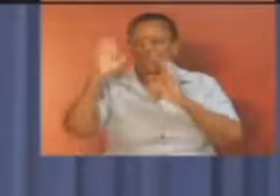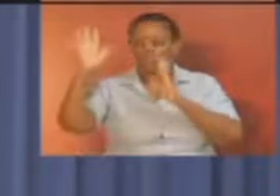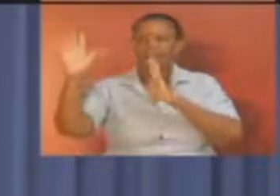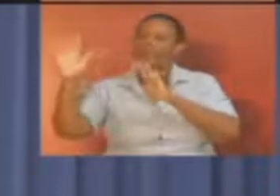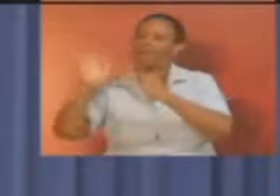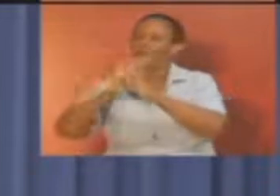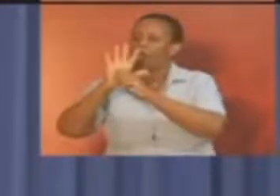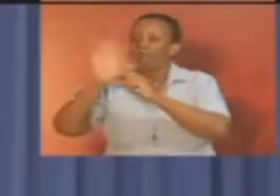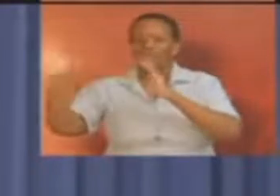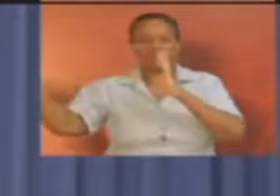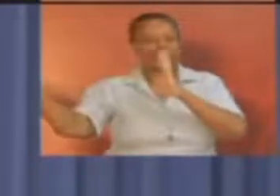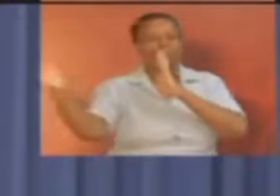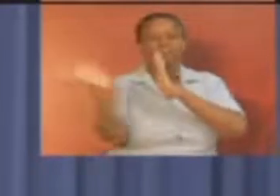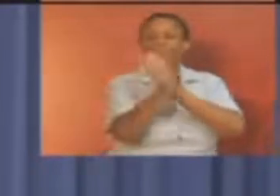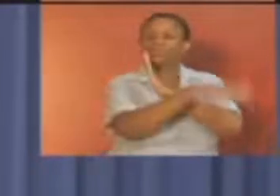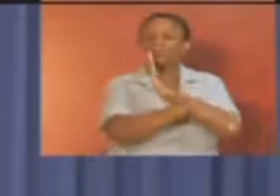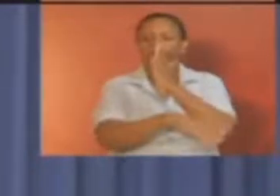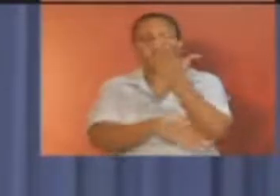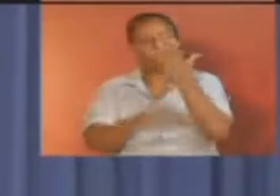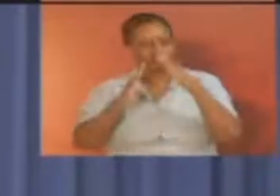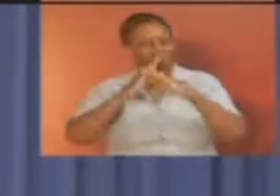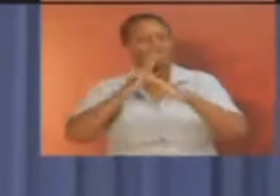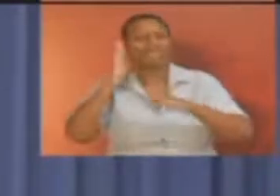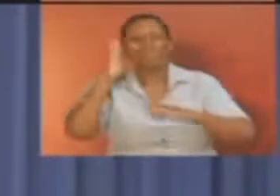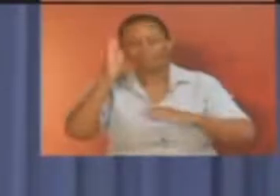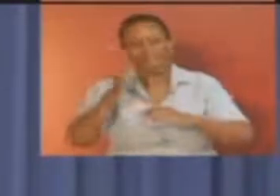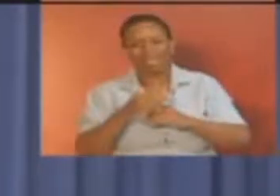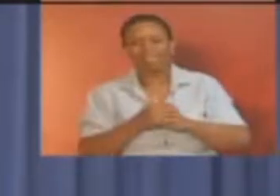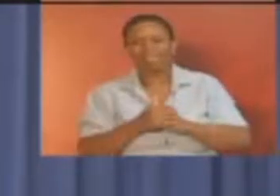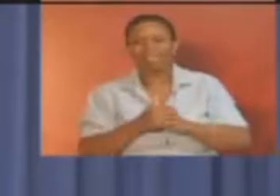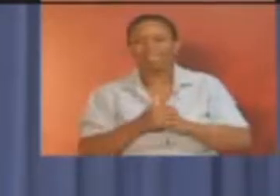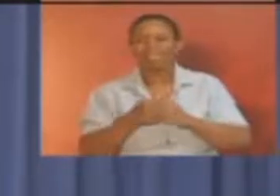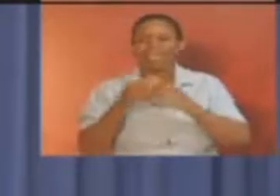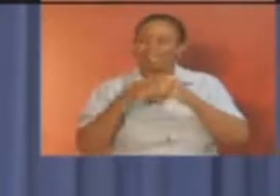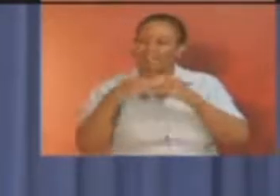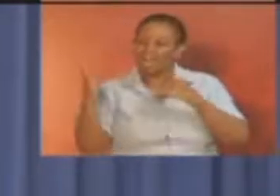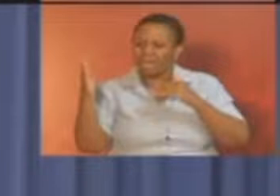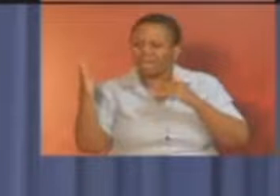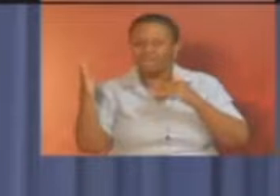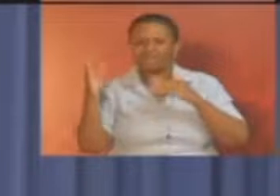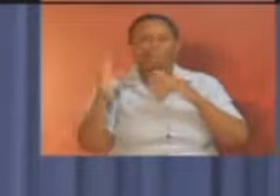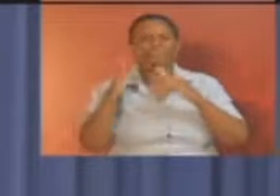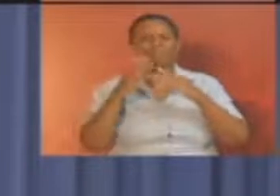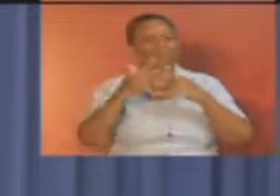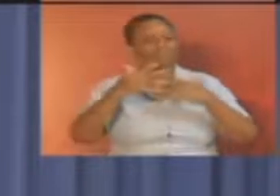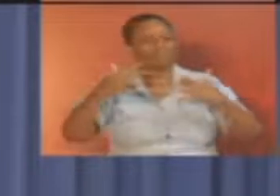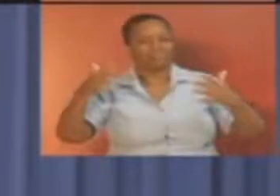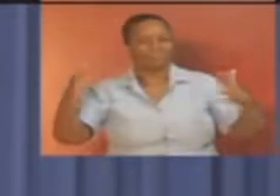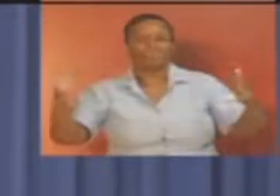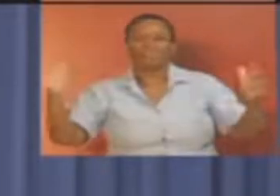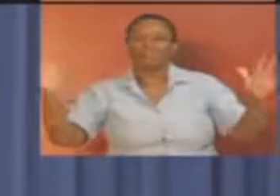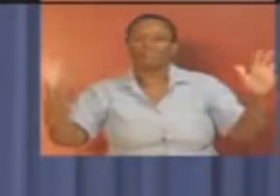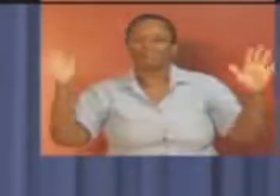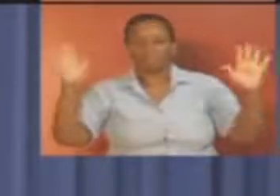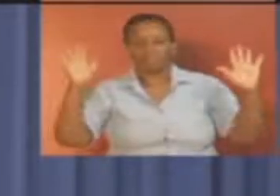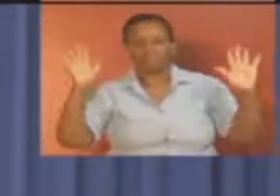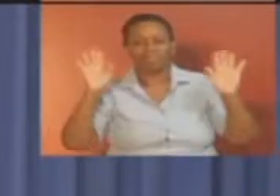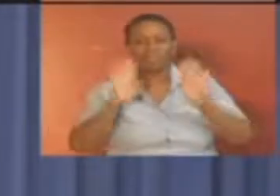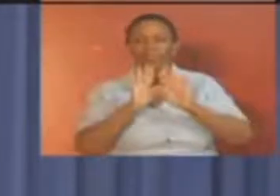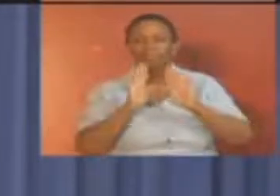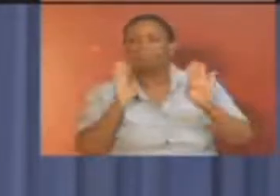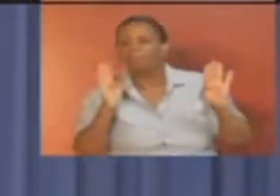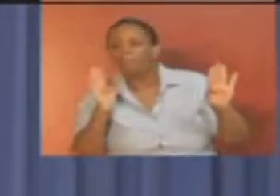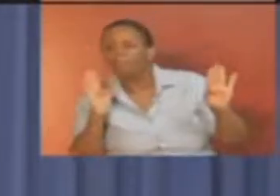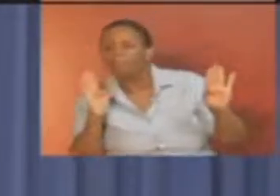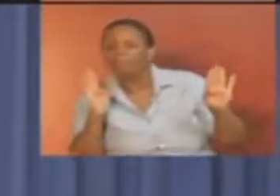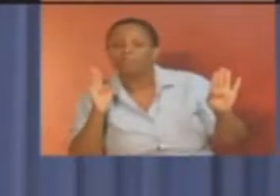Come in, let it pass. We know a bit more now than we knew then. And therefore we should be more